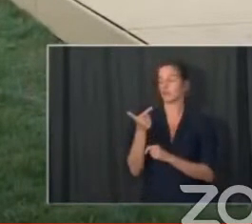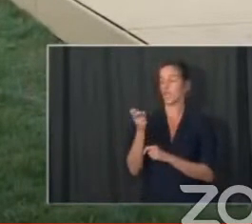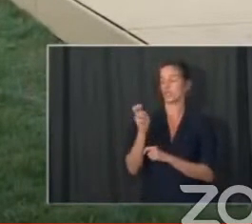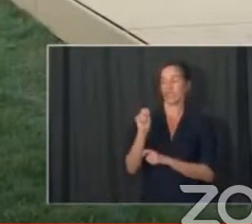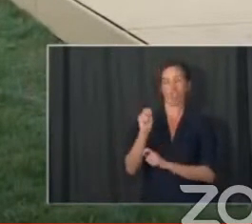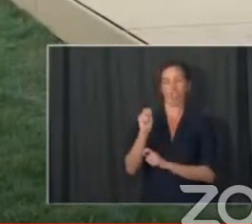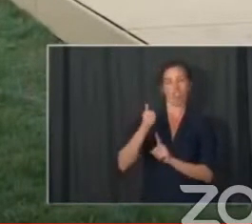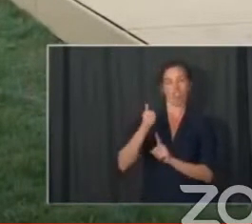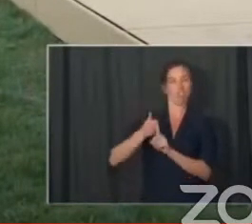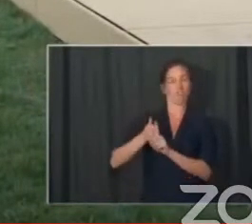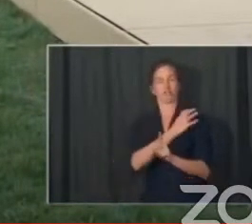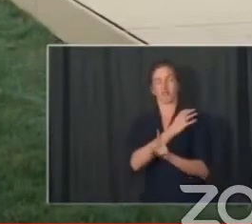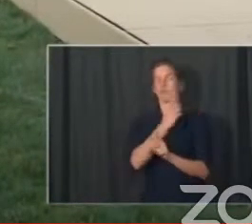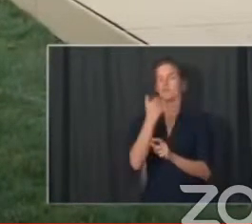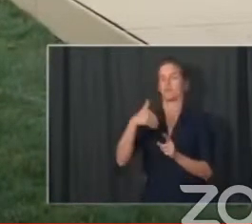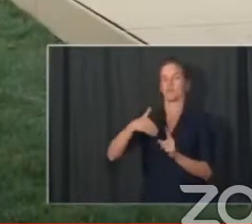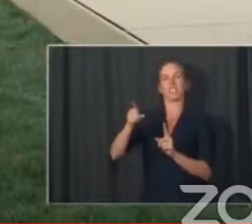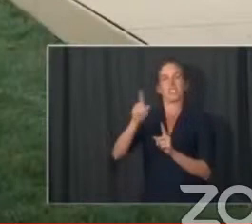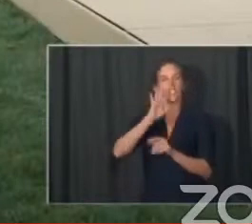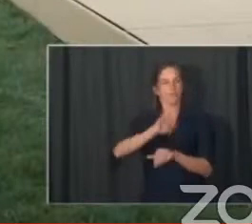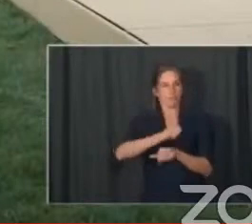y que vamos a hablar que